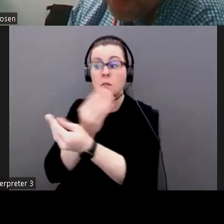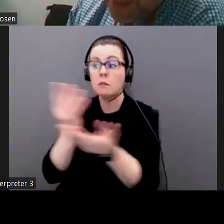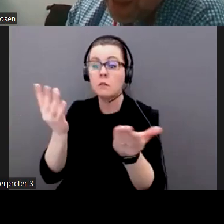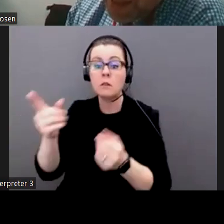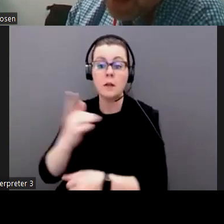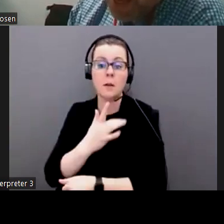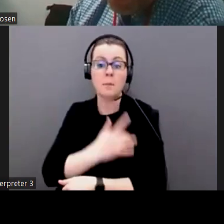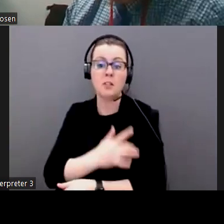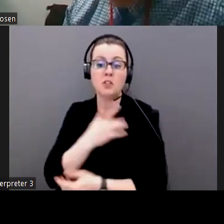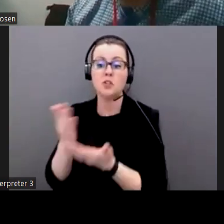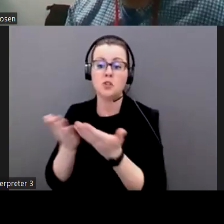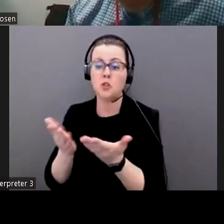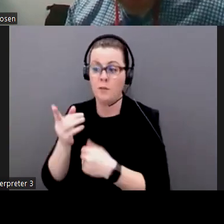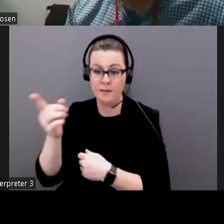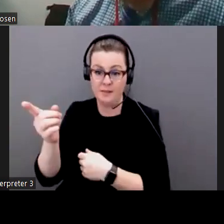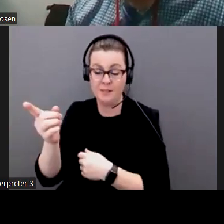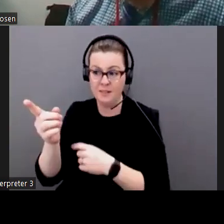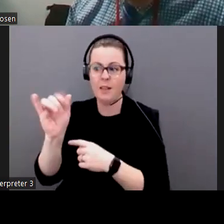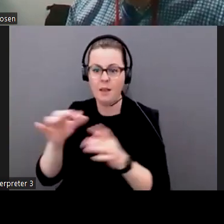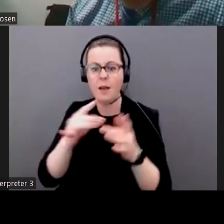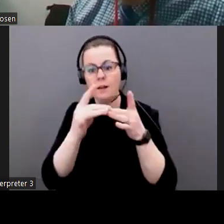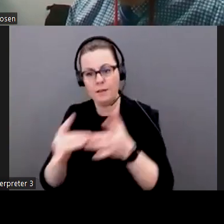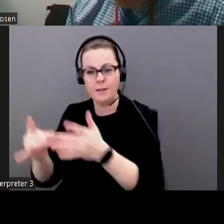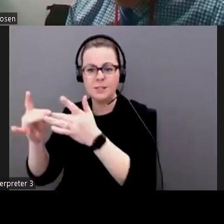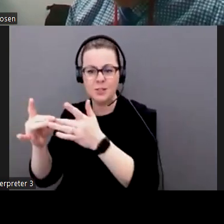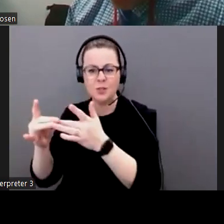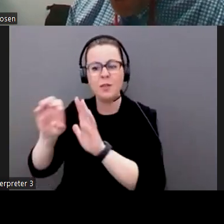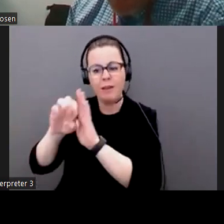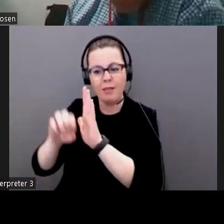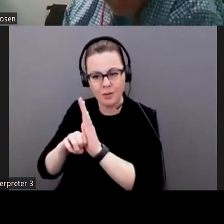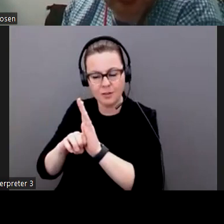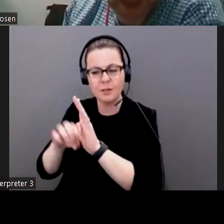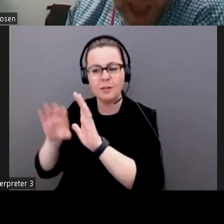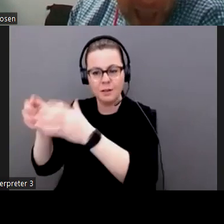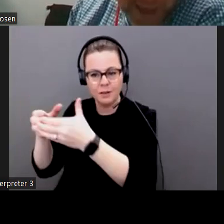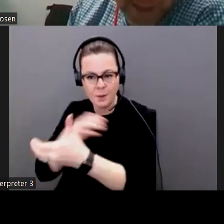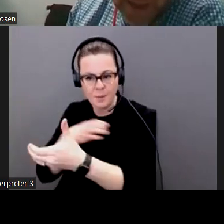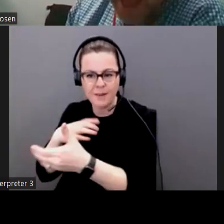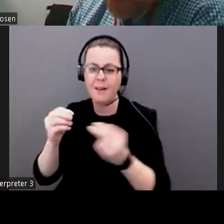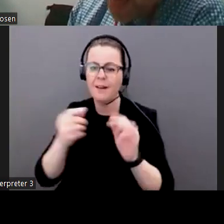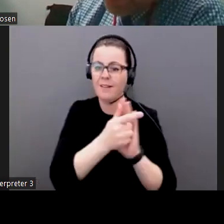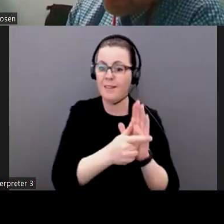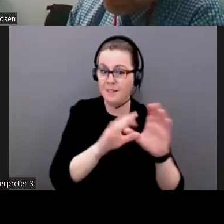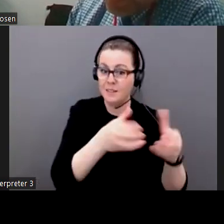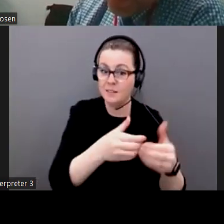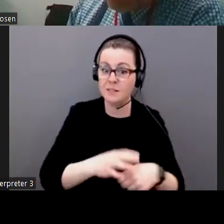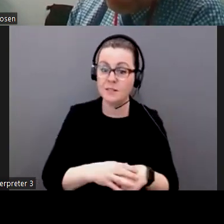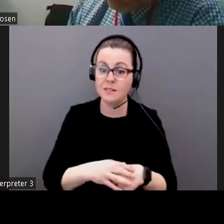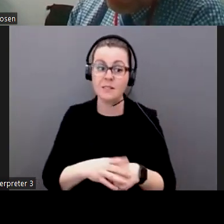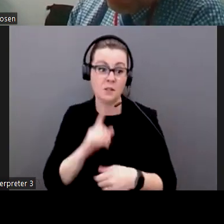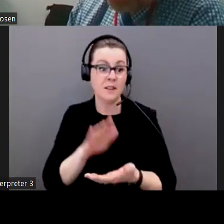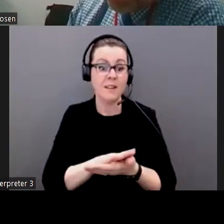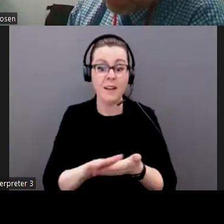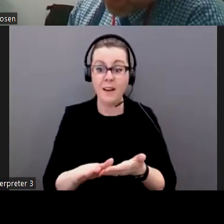to ethics and legal. And again, it's really nice that a hospital has an ethics and